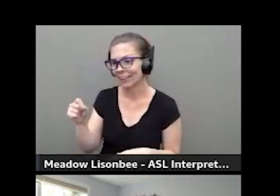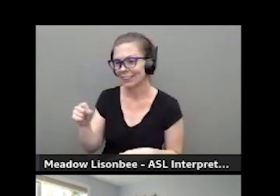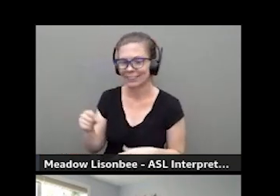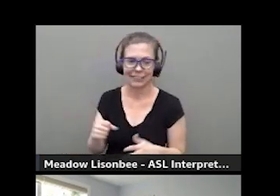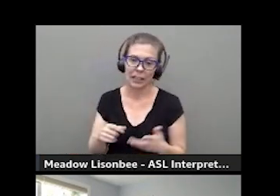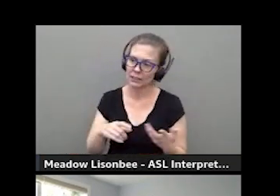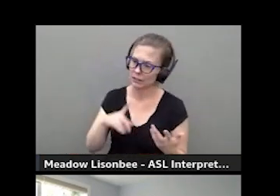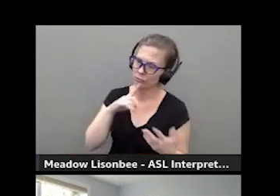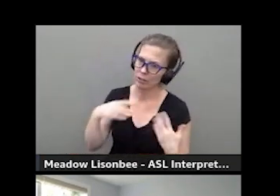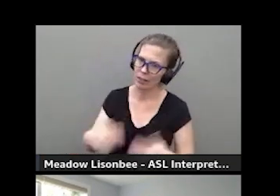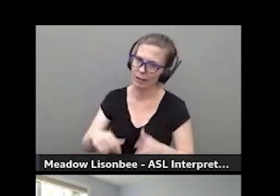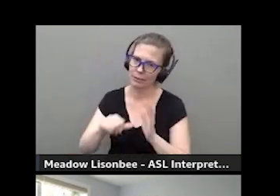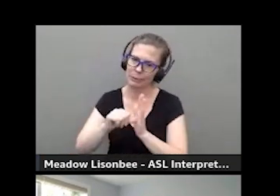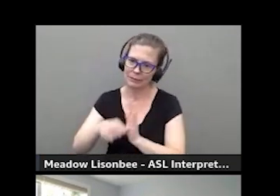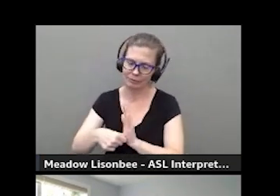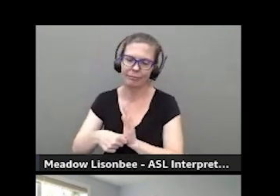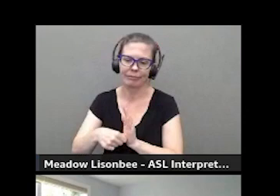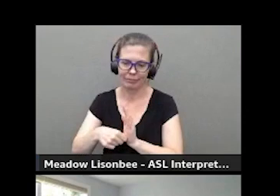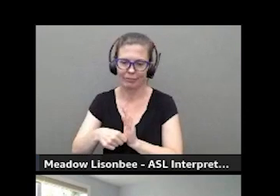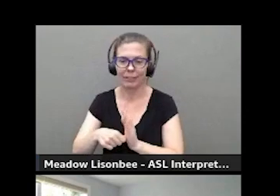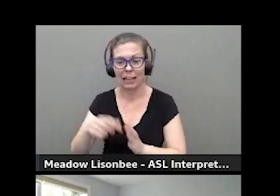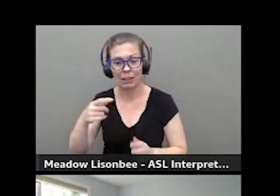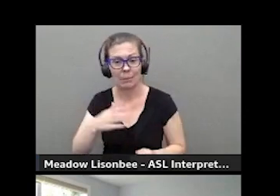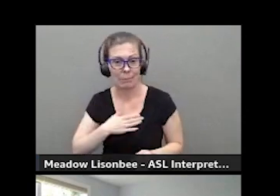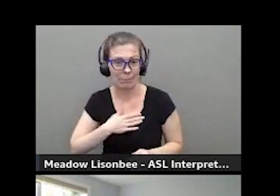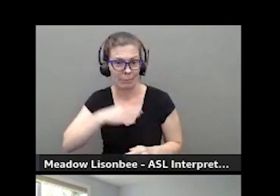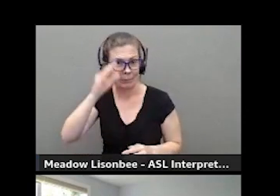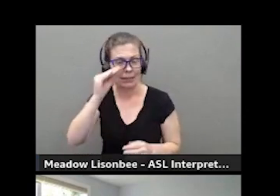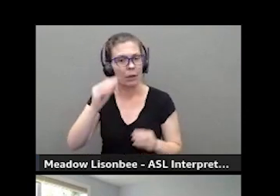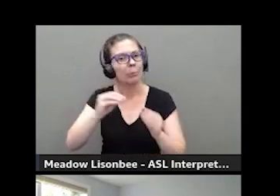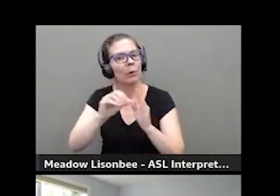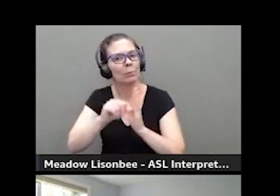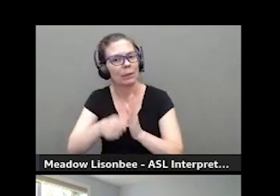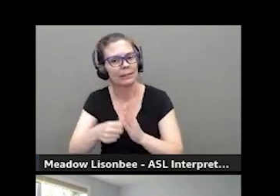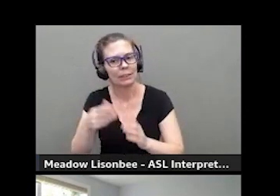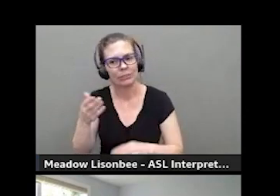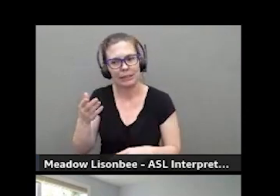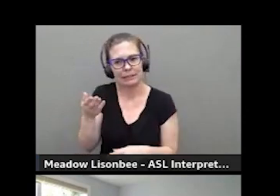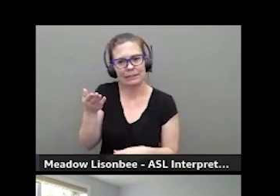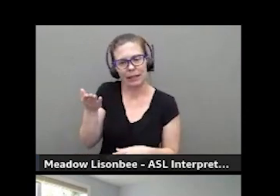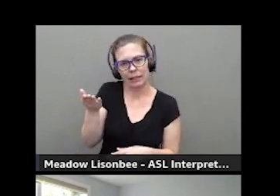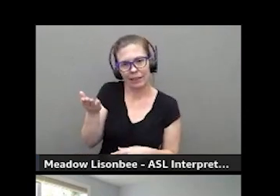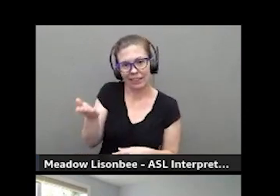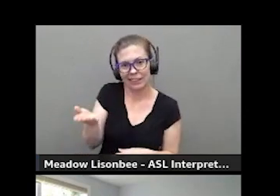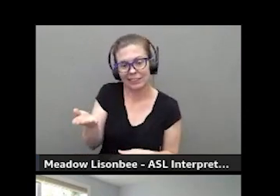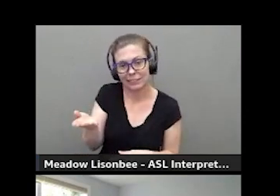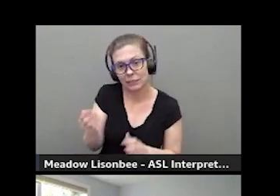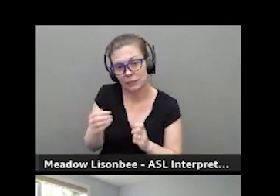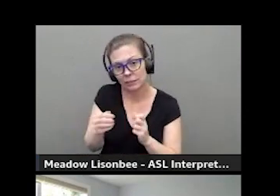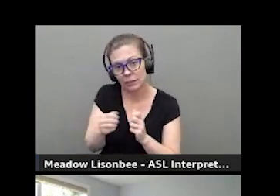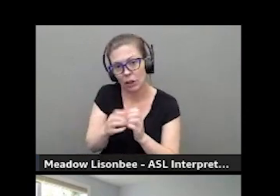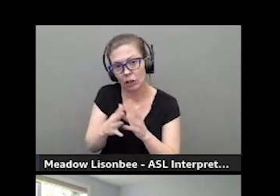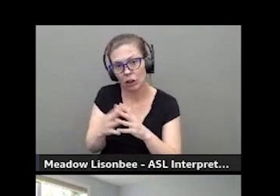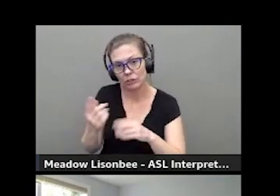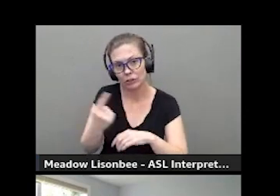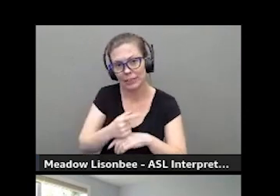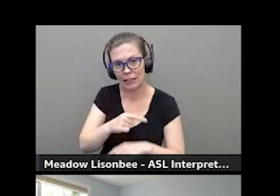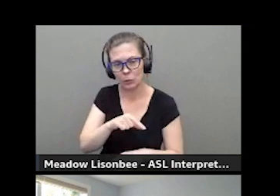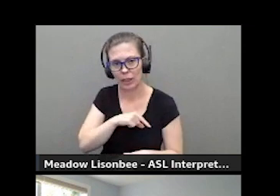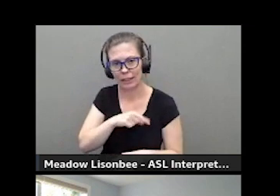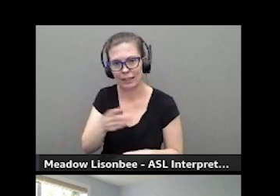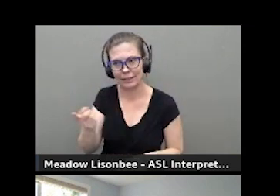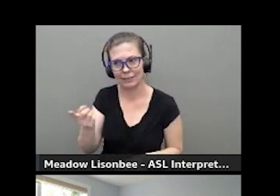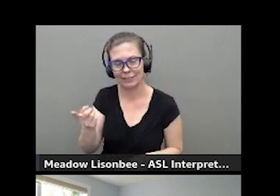It's really impressive. And to me, even more impressive is the fact that this is like launch day quality. This is